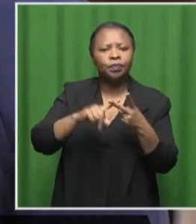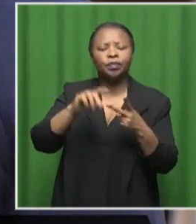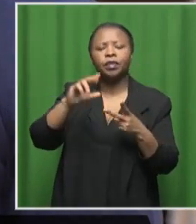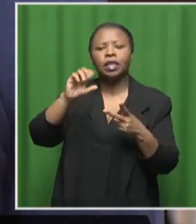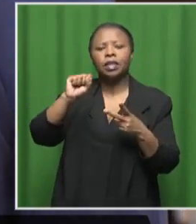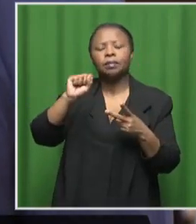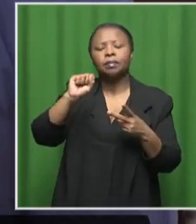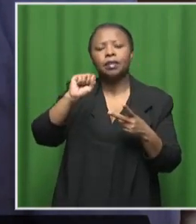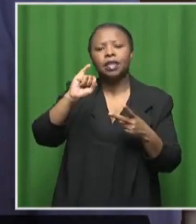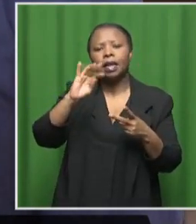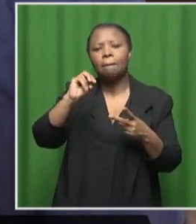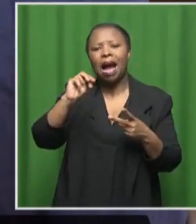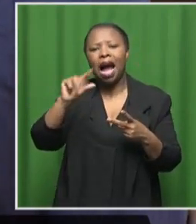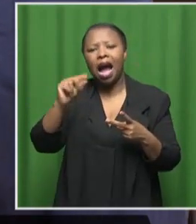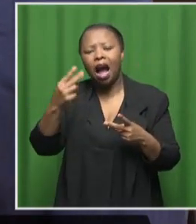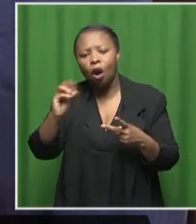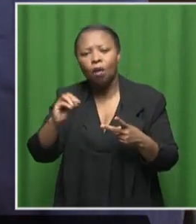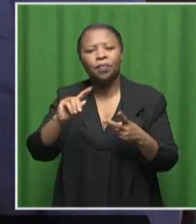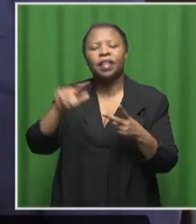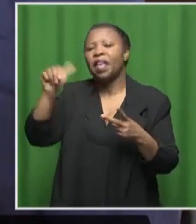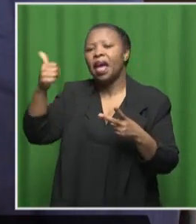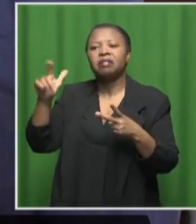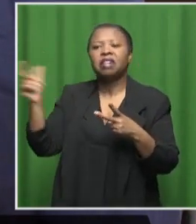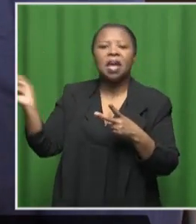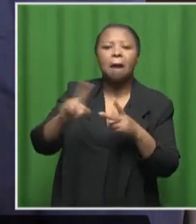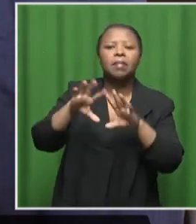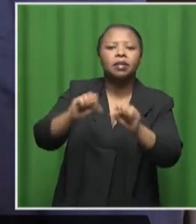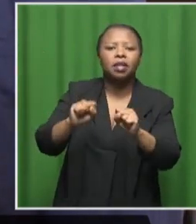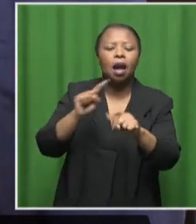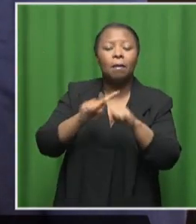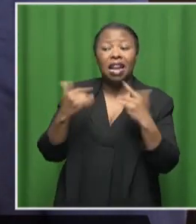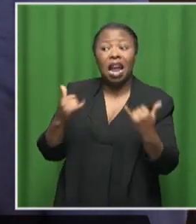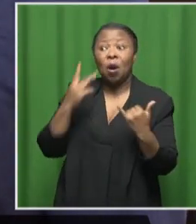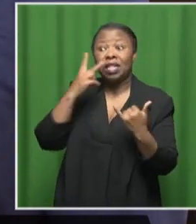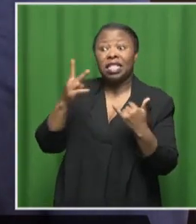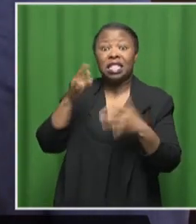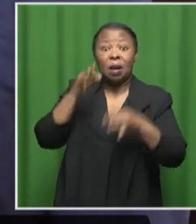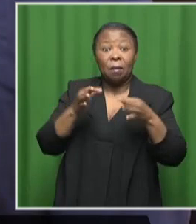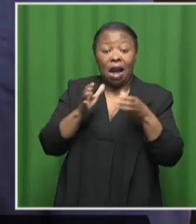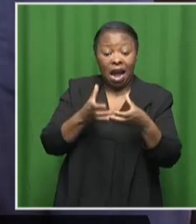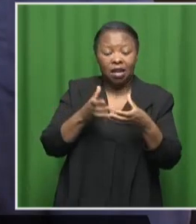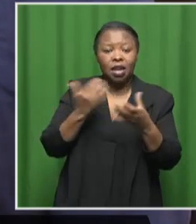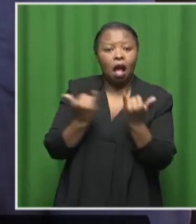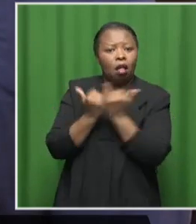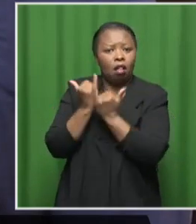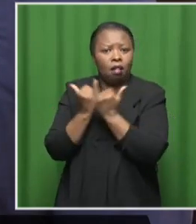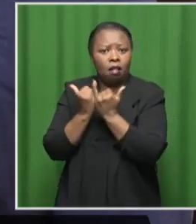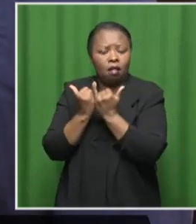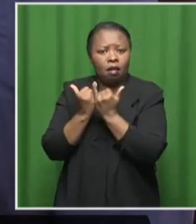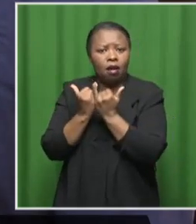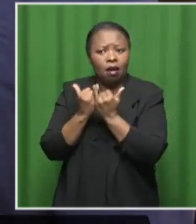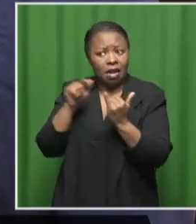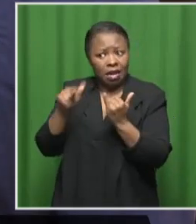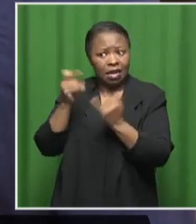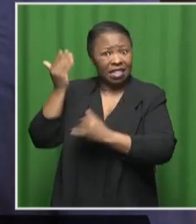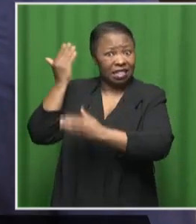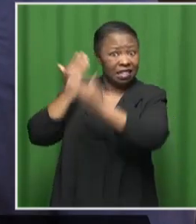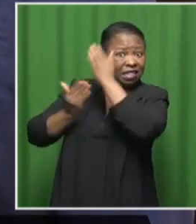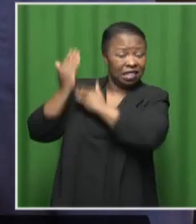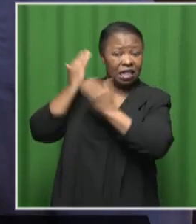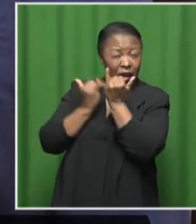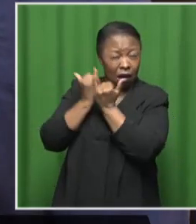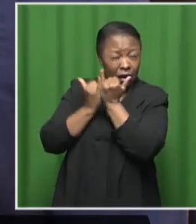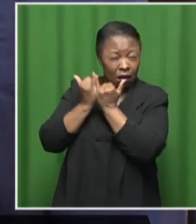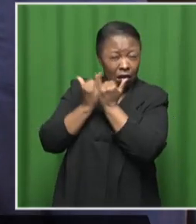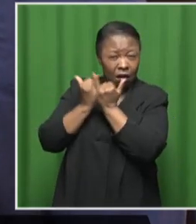then subsequently came and took over. When you look at the party and the contestation here, is this one of the historically most contested